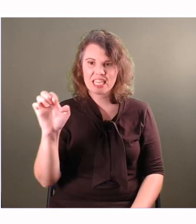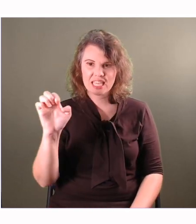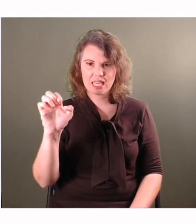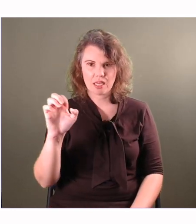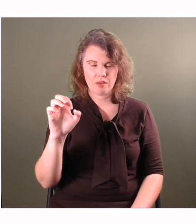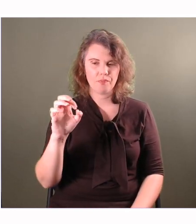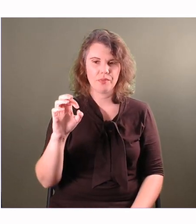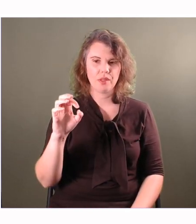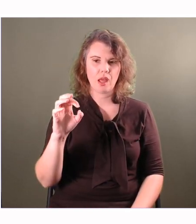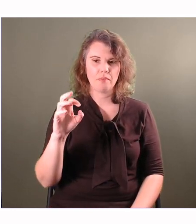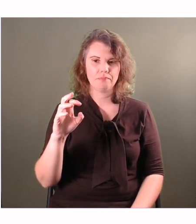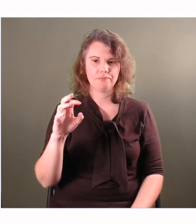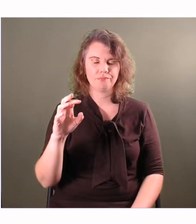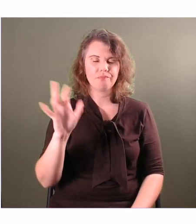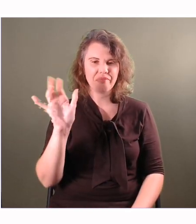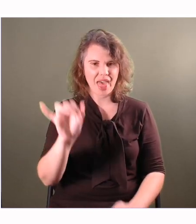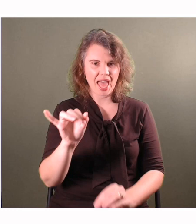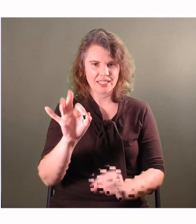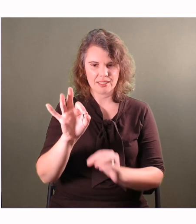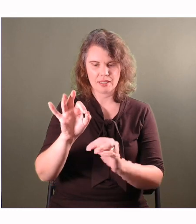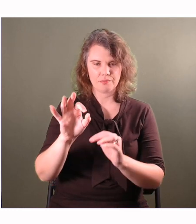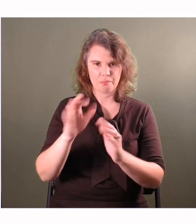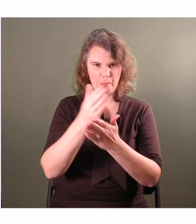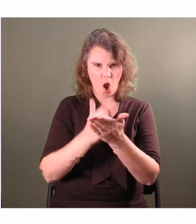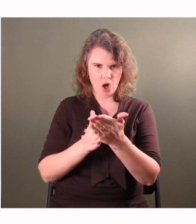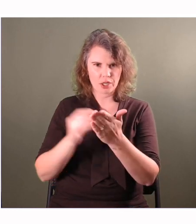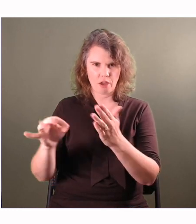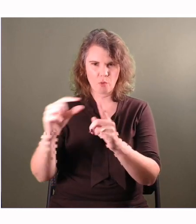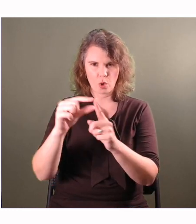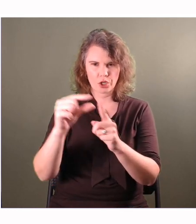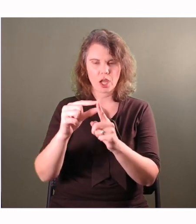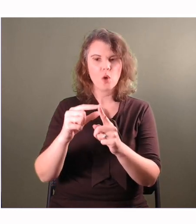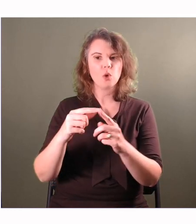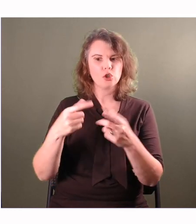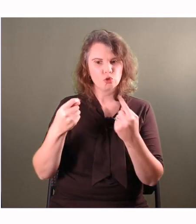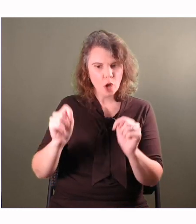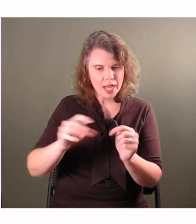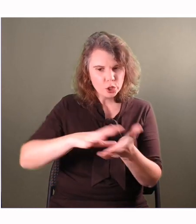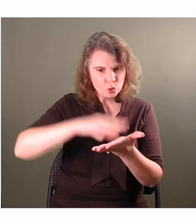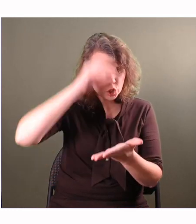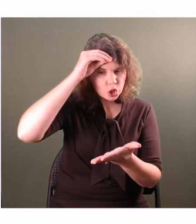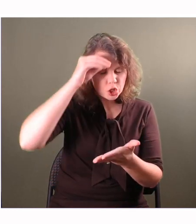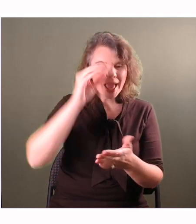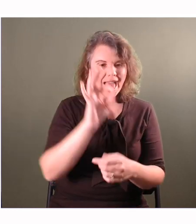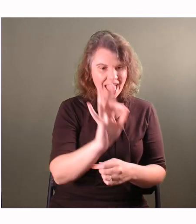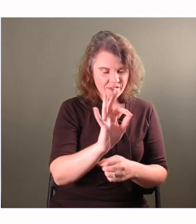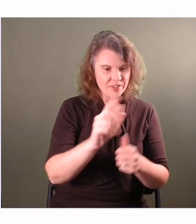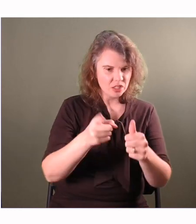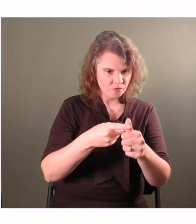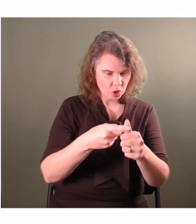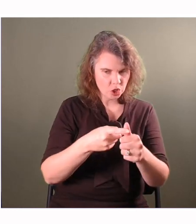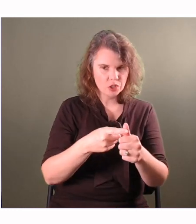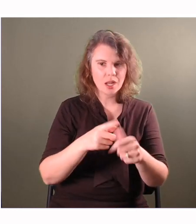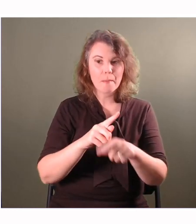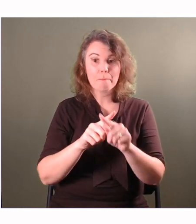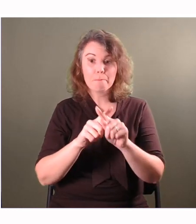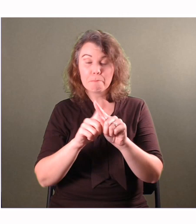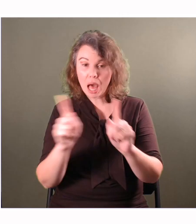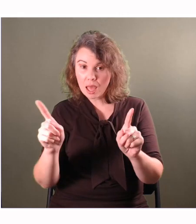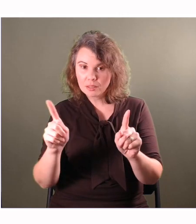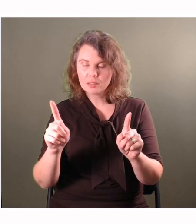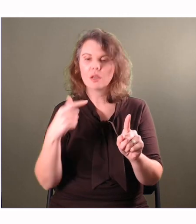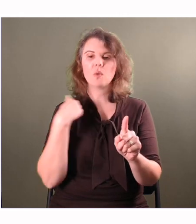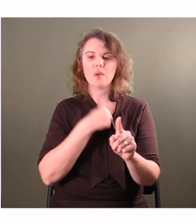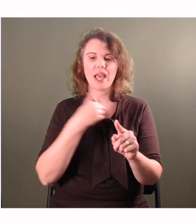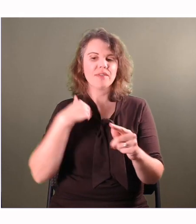we have, and we're trying to learn that F is an onset when we're trying to say fee. Well, we have a lexical